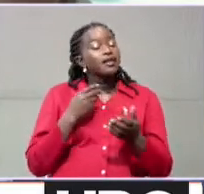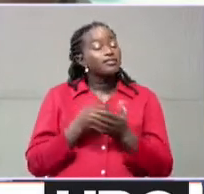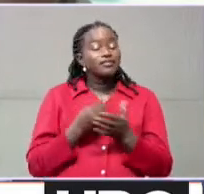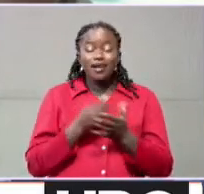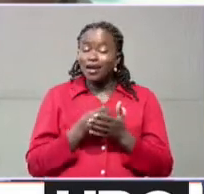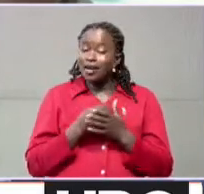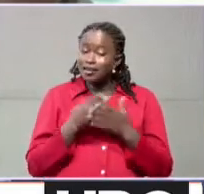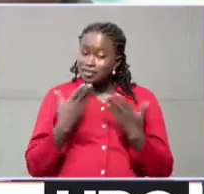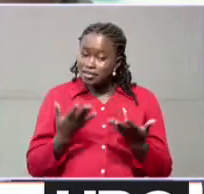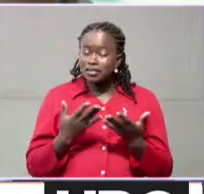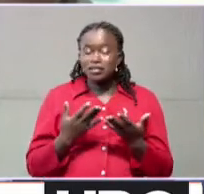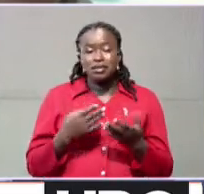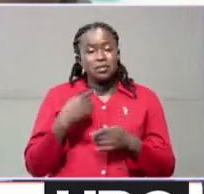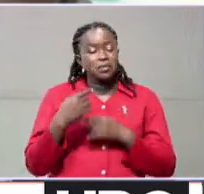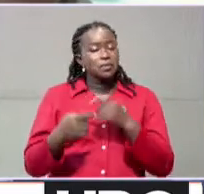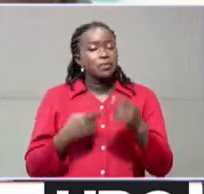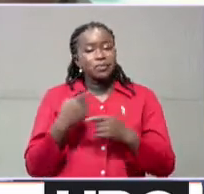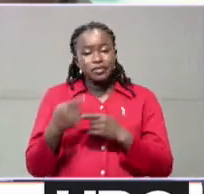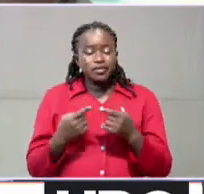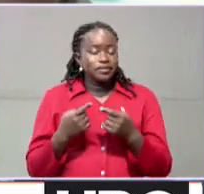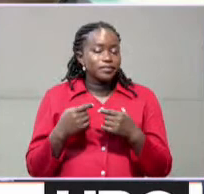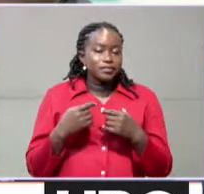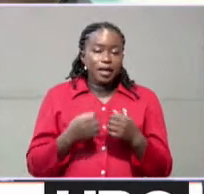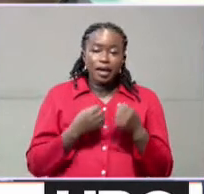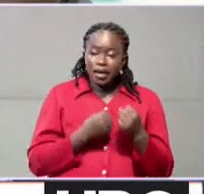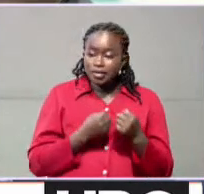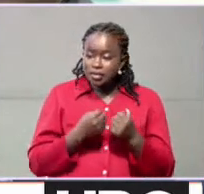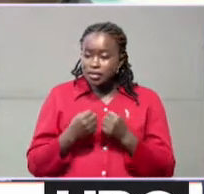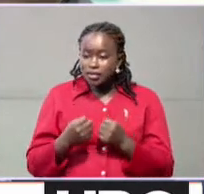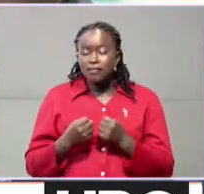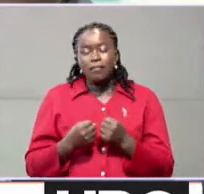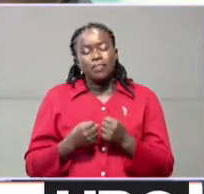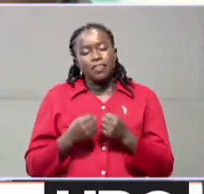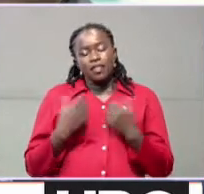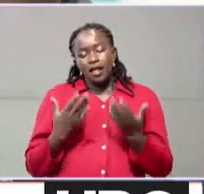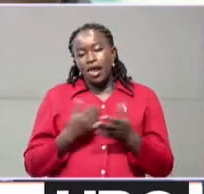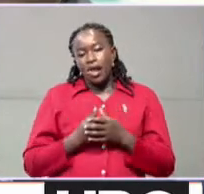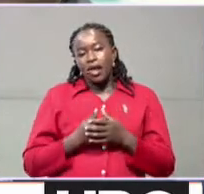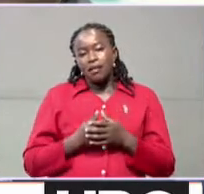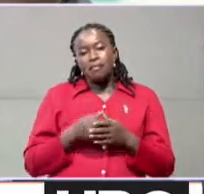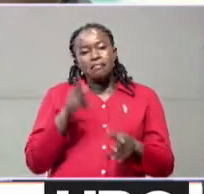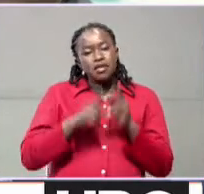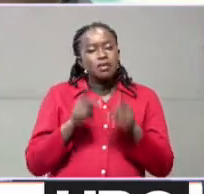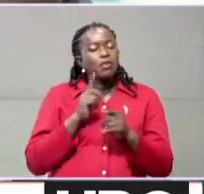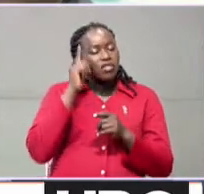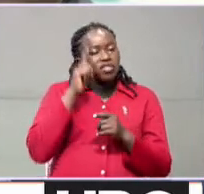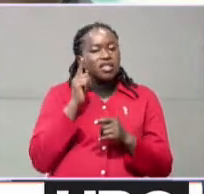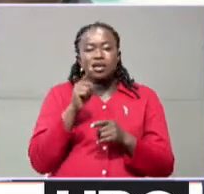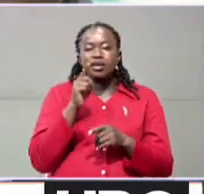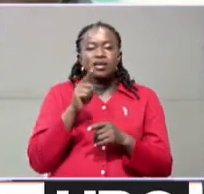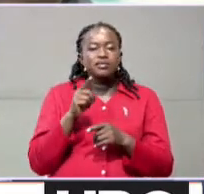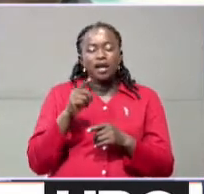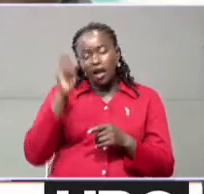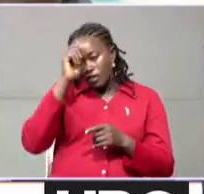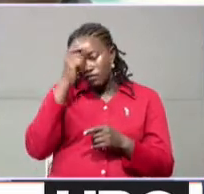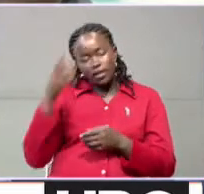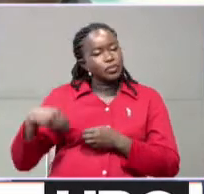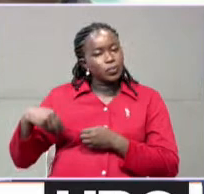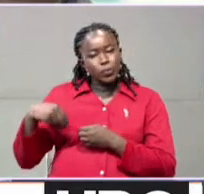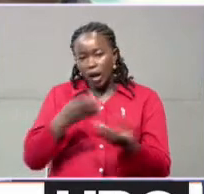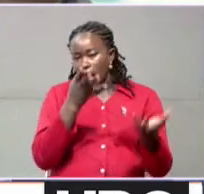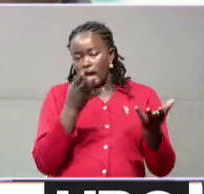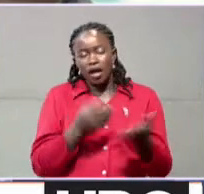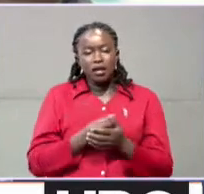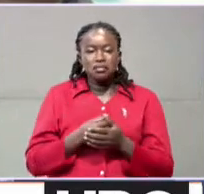been controlled construed by the citizens as donations from government this has